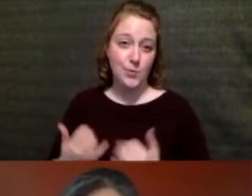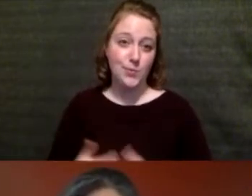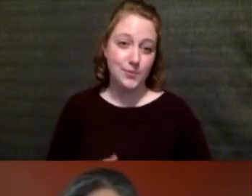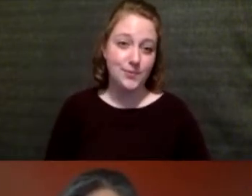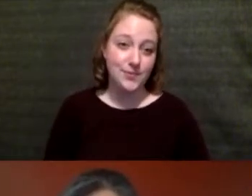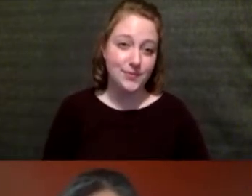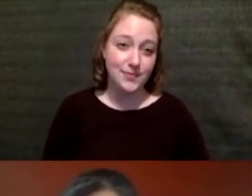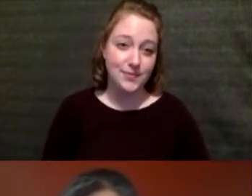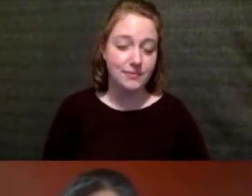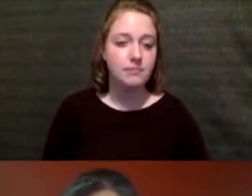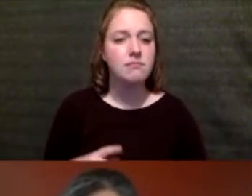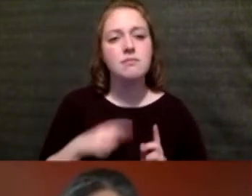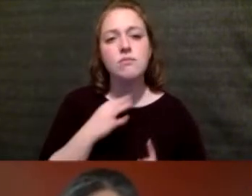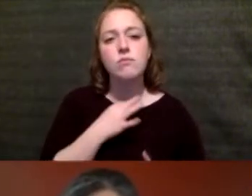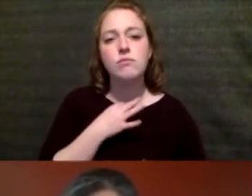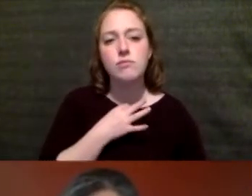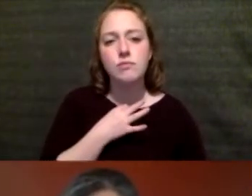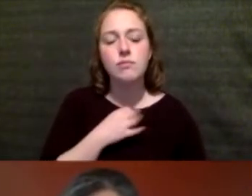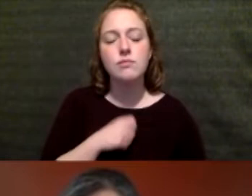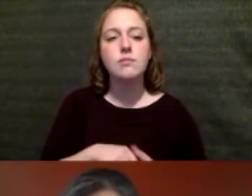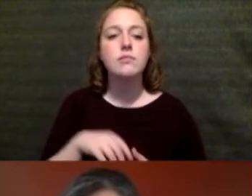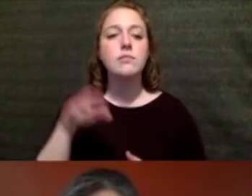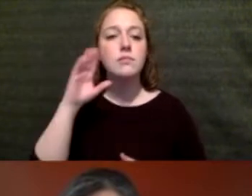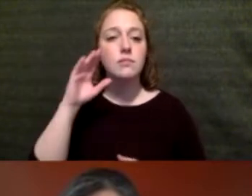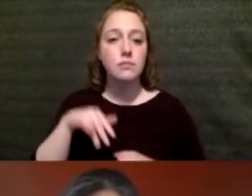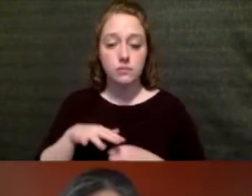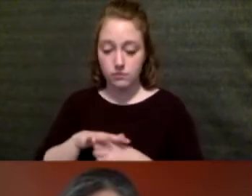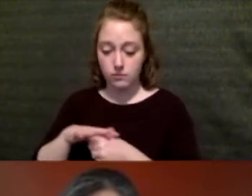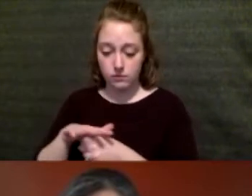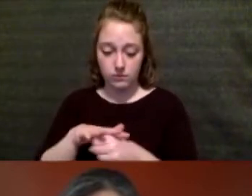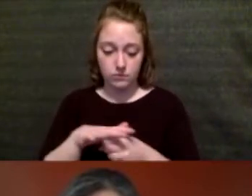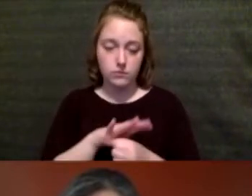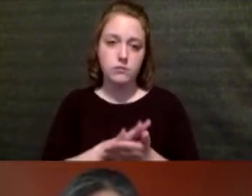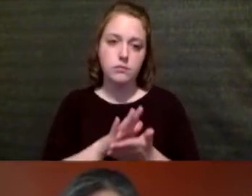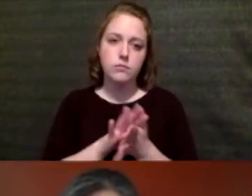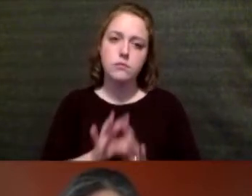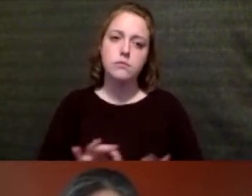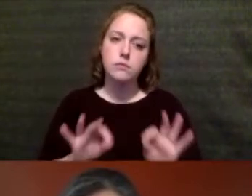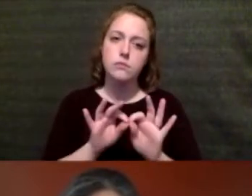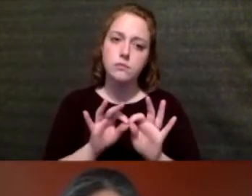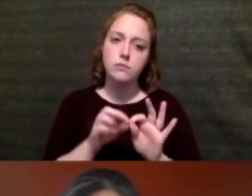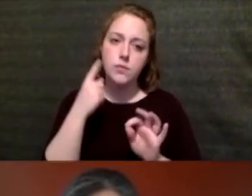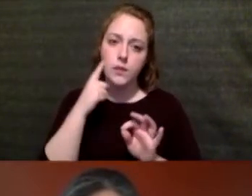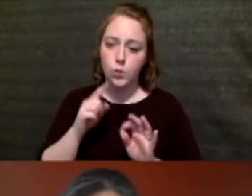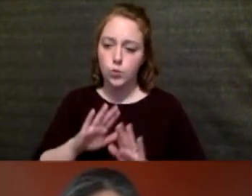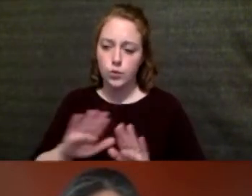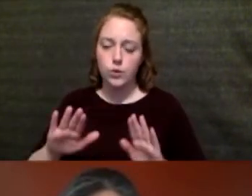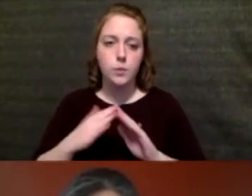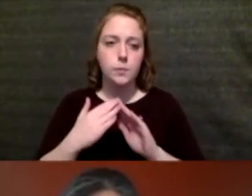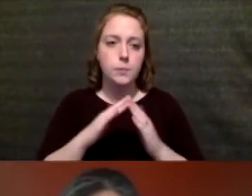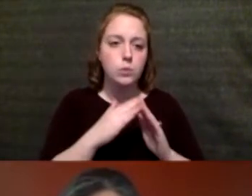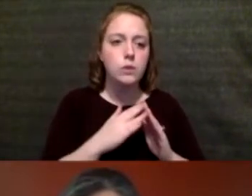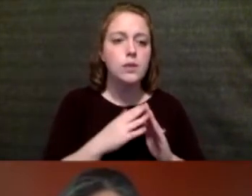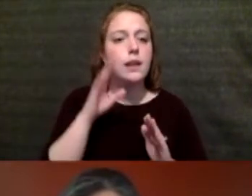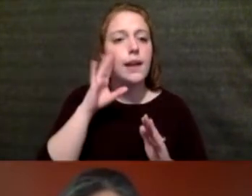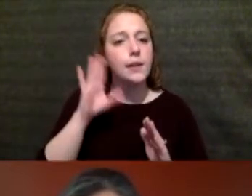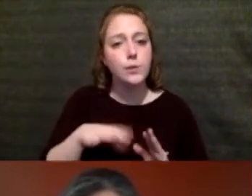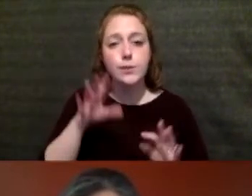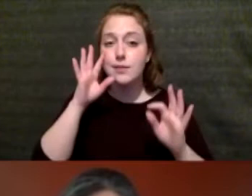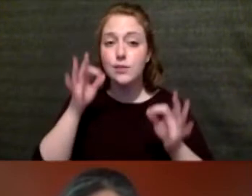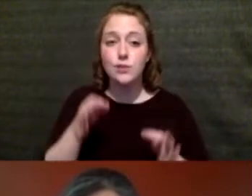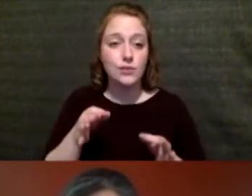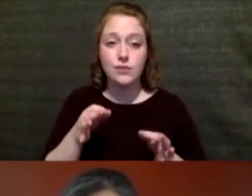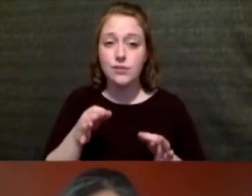really curious. I know how important these neighborhood schools are, um, to the area. I know those decisions won't be made, uh,